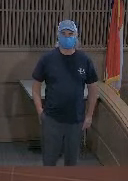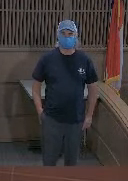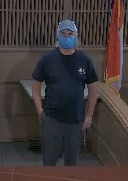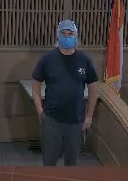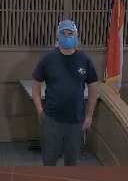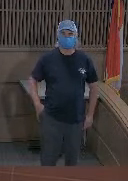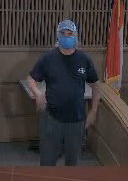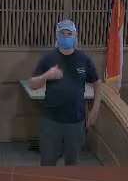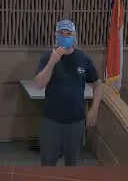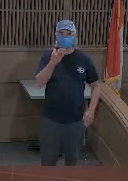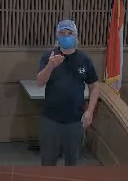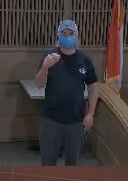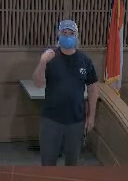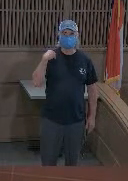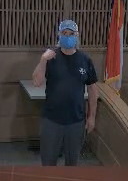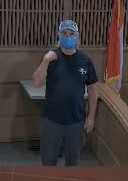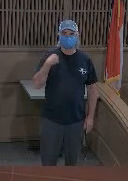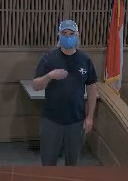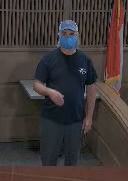Thank you, Chief.